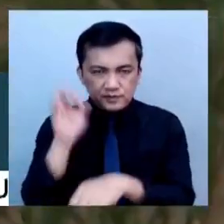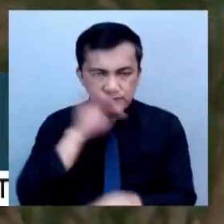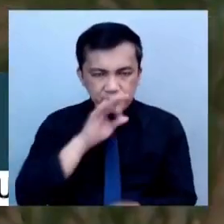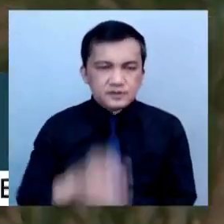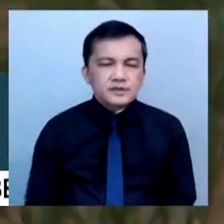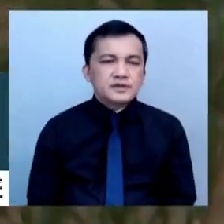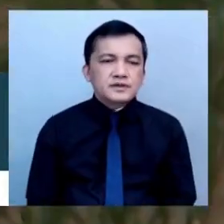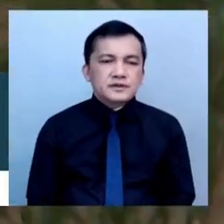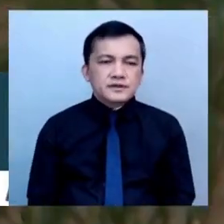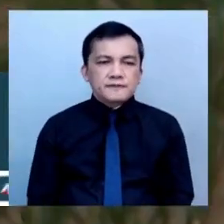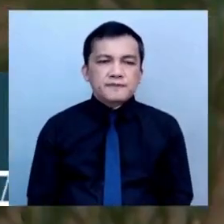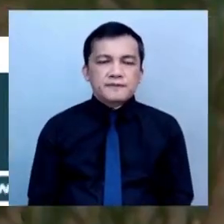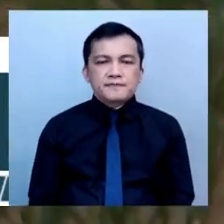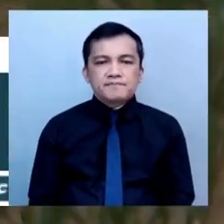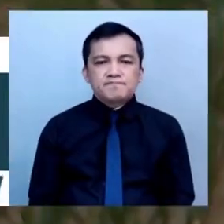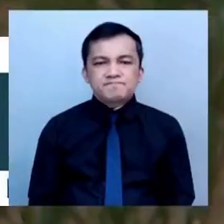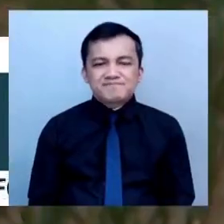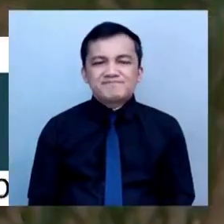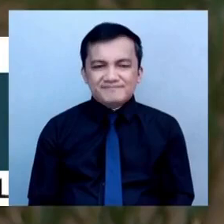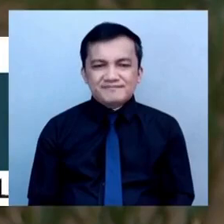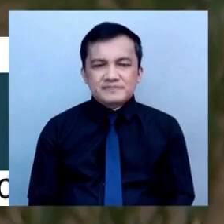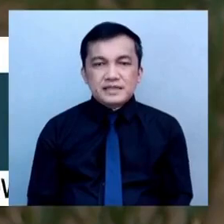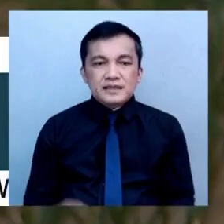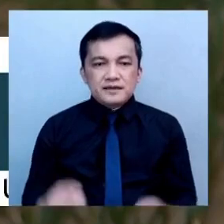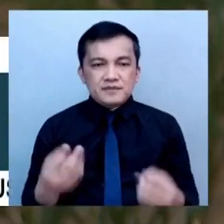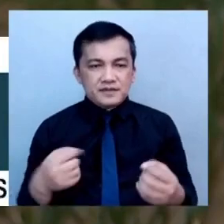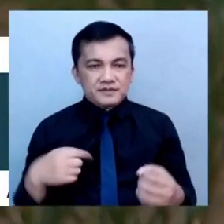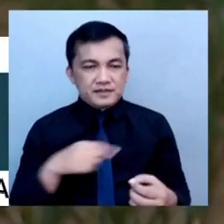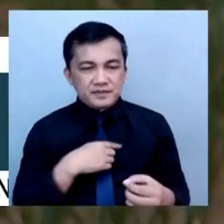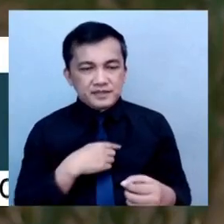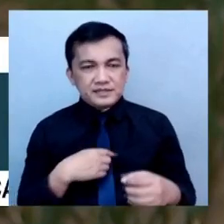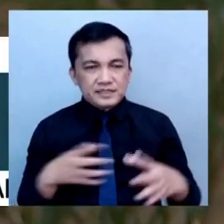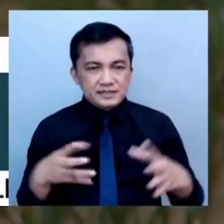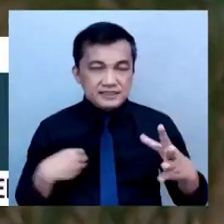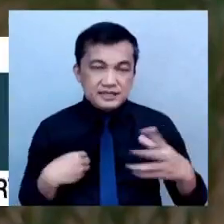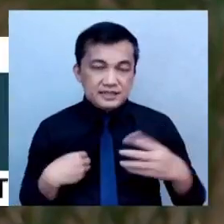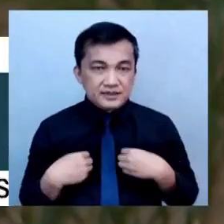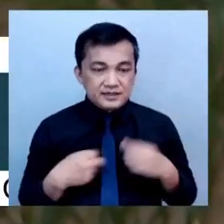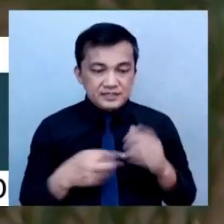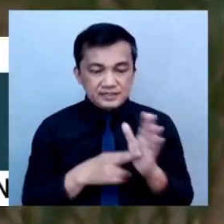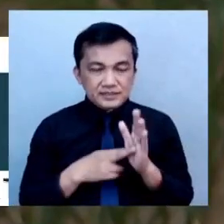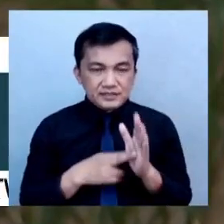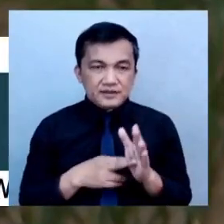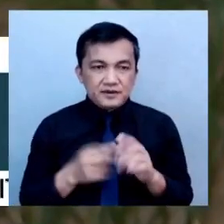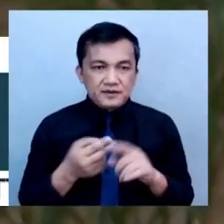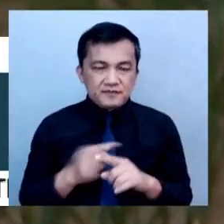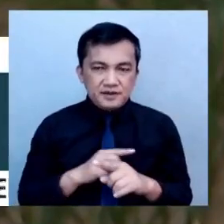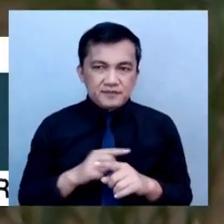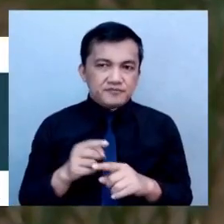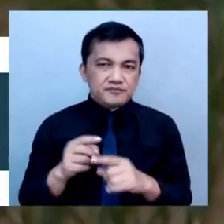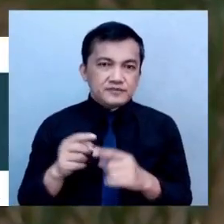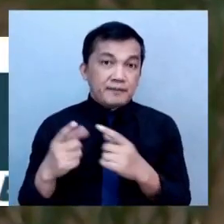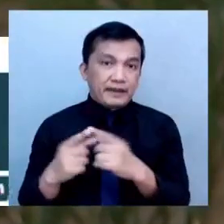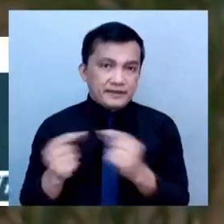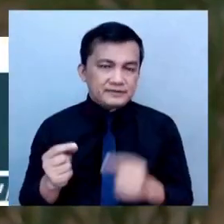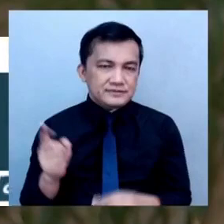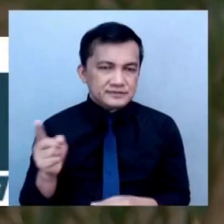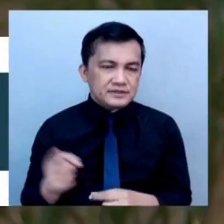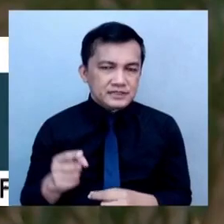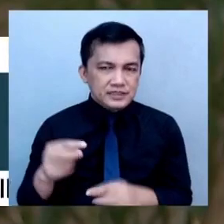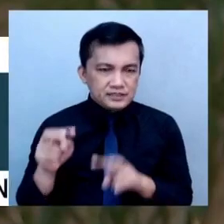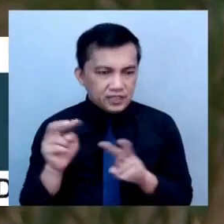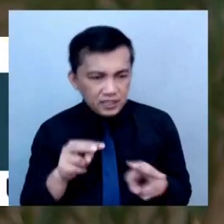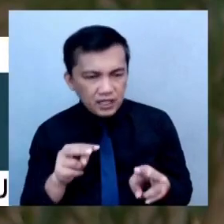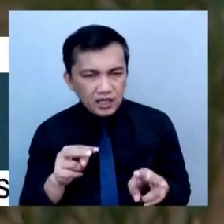kaming natatanggap ng mga requests from the delegations in Japan. Nakikita po nila talaga